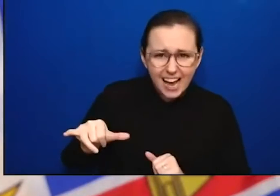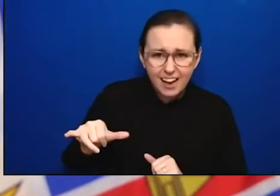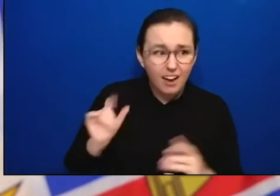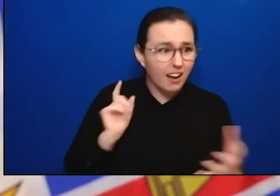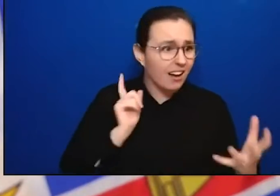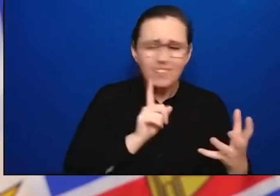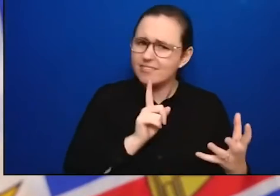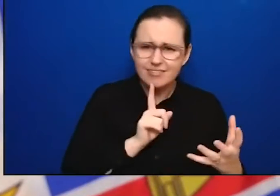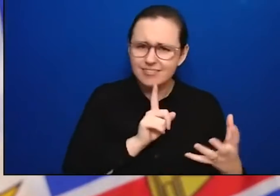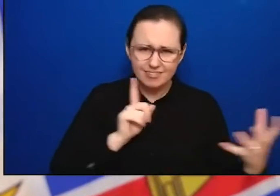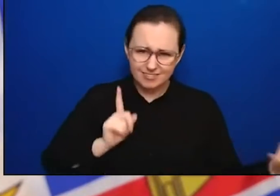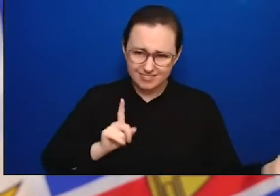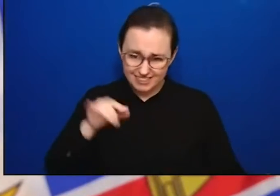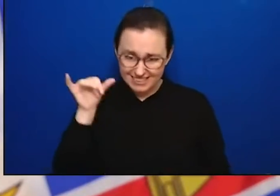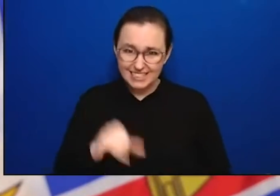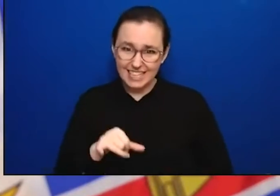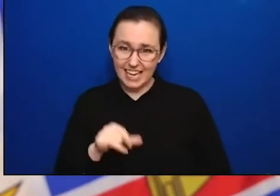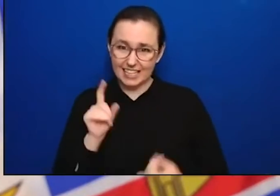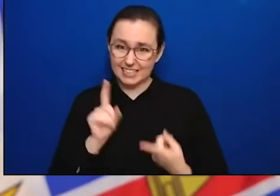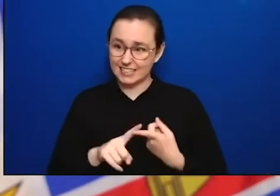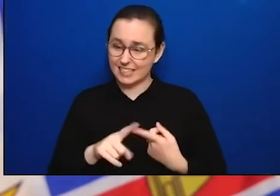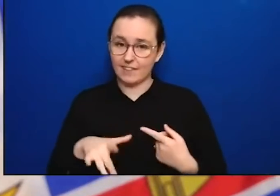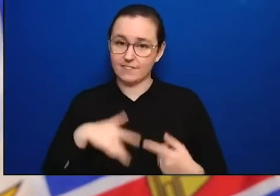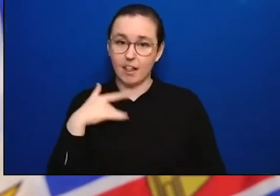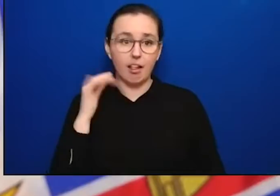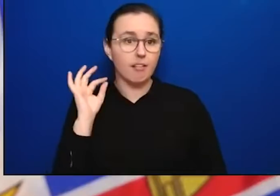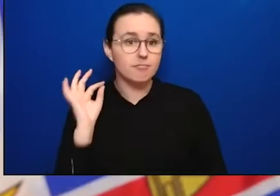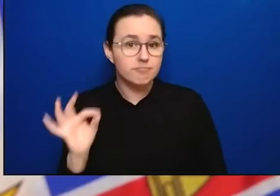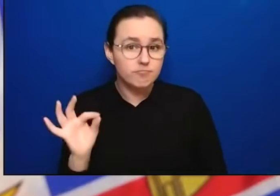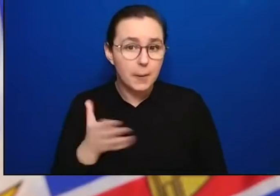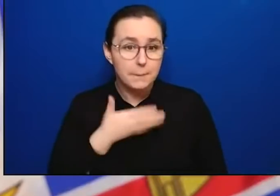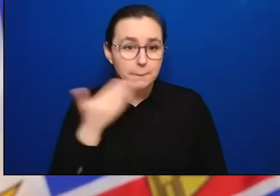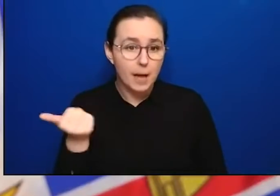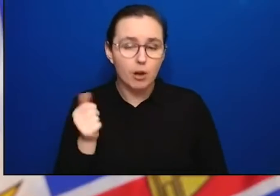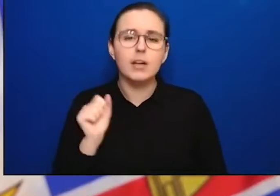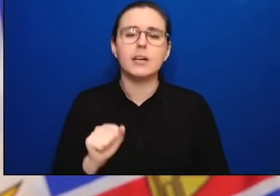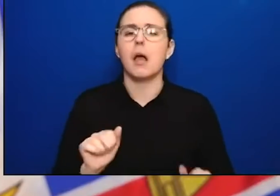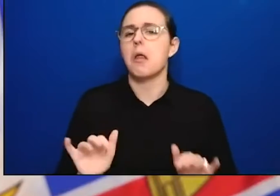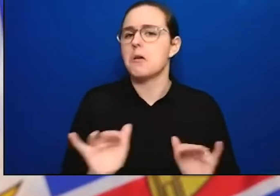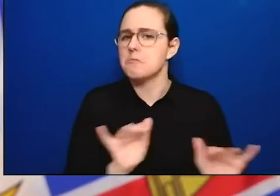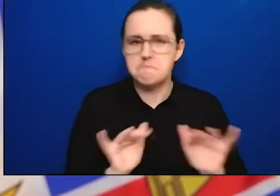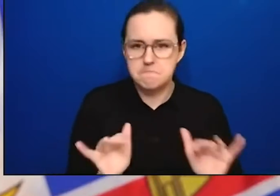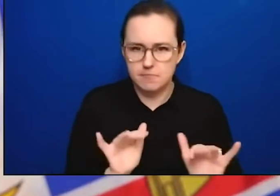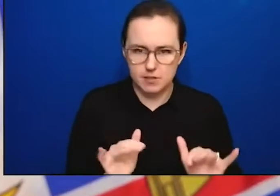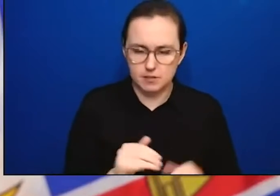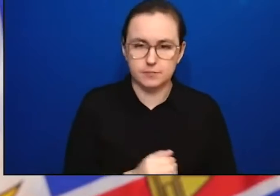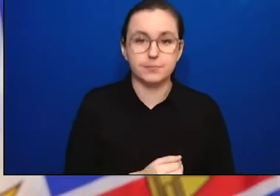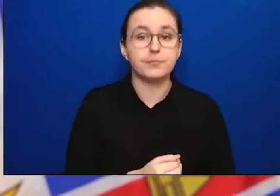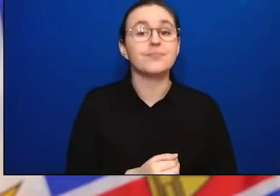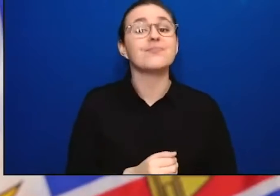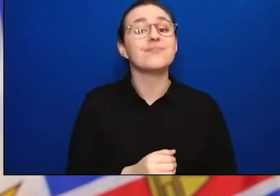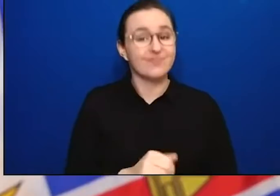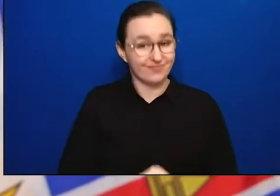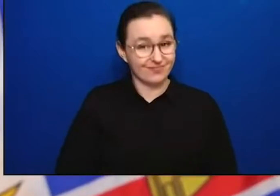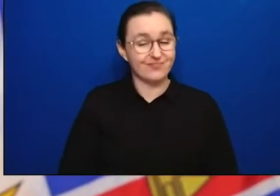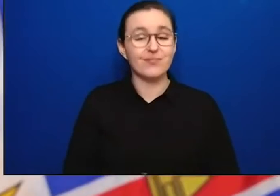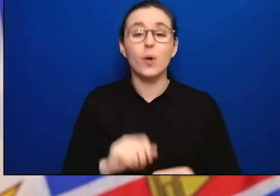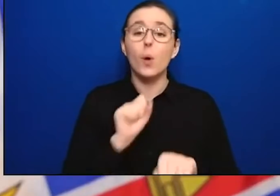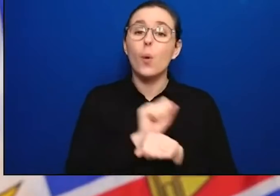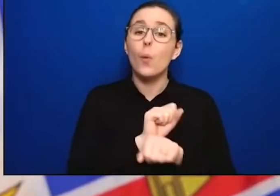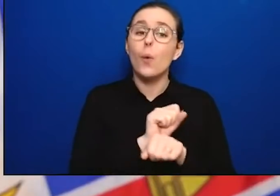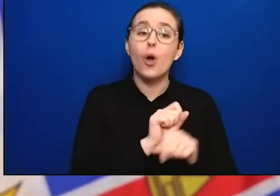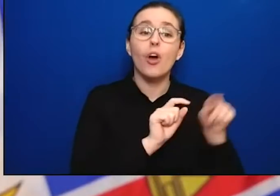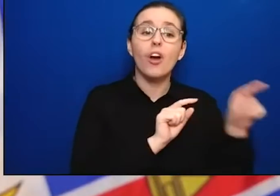particularly if we have a fever, staying away from others, and returning to normal activities when we feel better. We also need